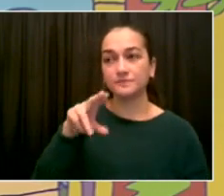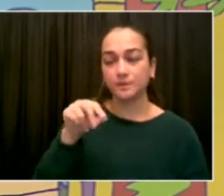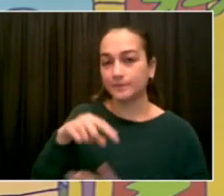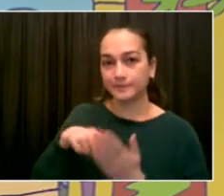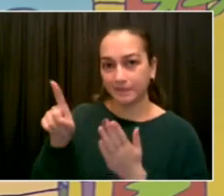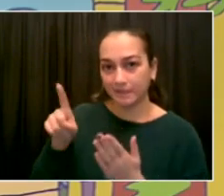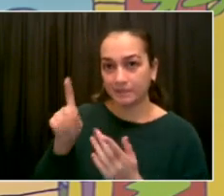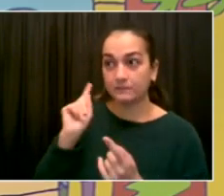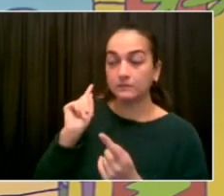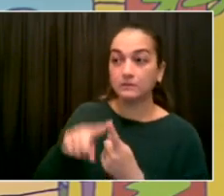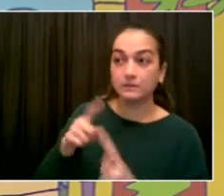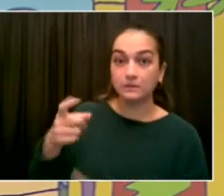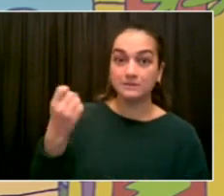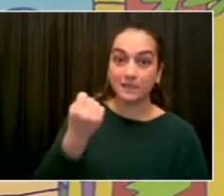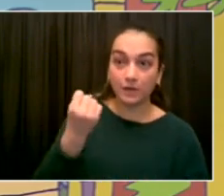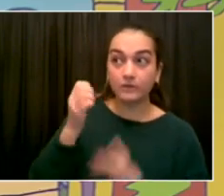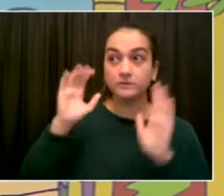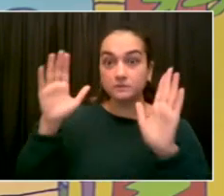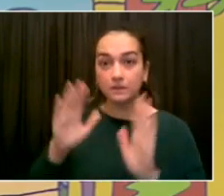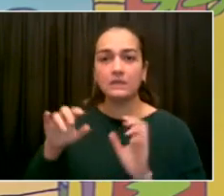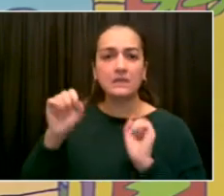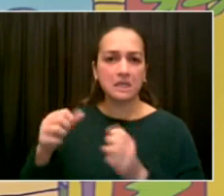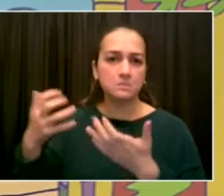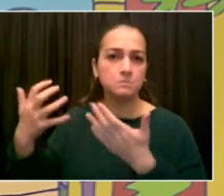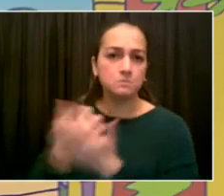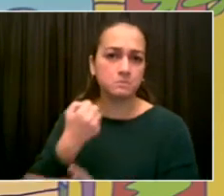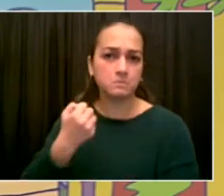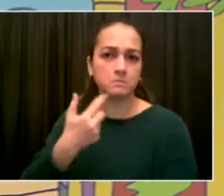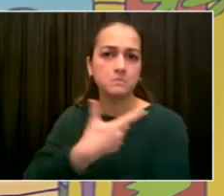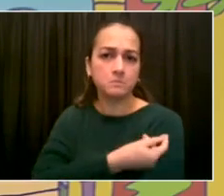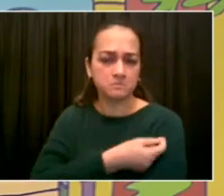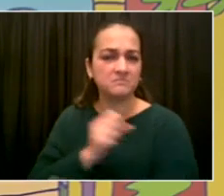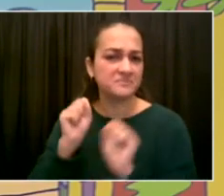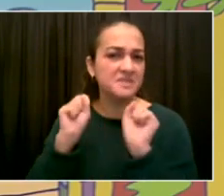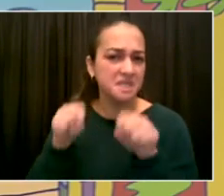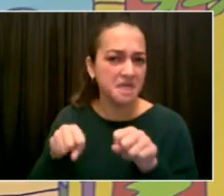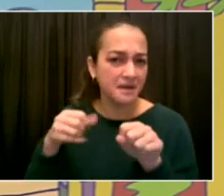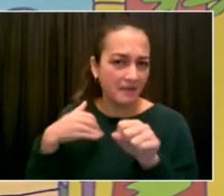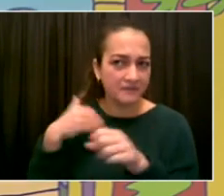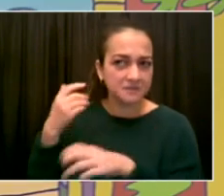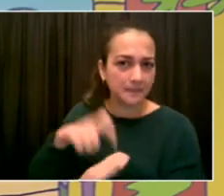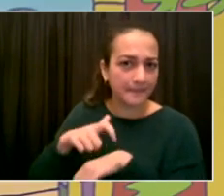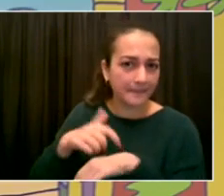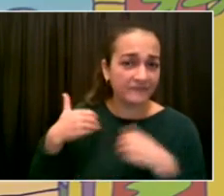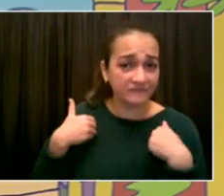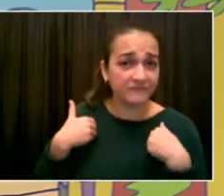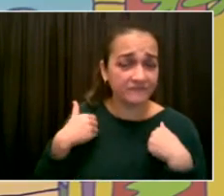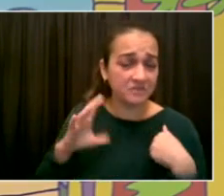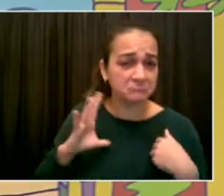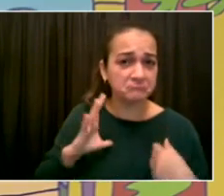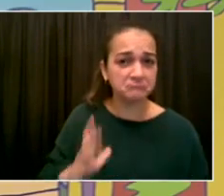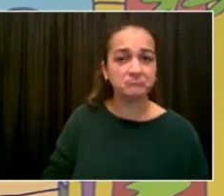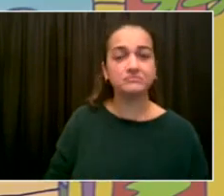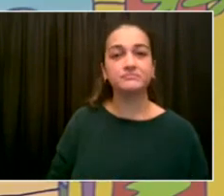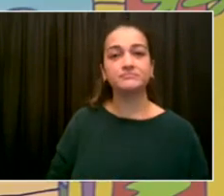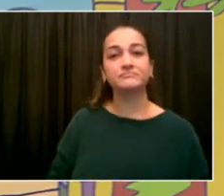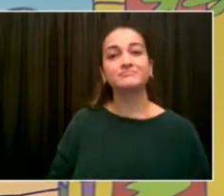So I don't think we're at that point yet. I think we're going to see a lot more in the next few days. Go ahead, Elizabeth.